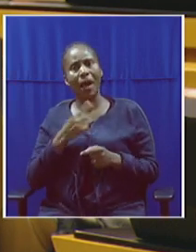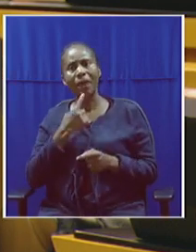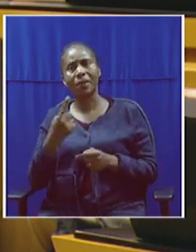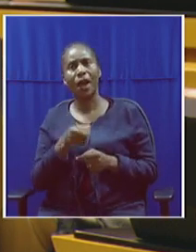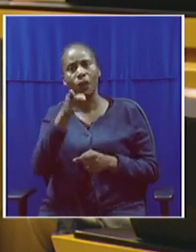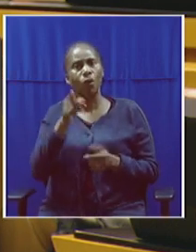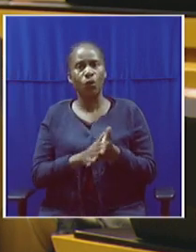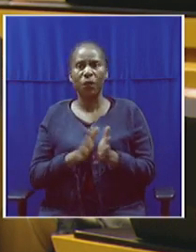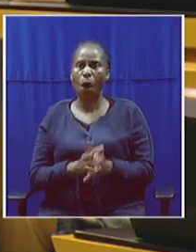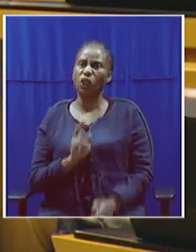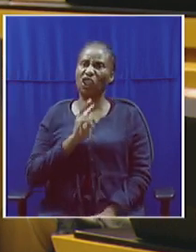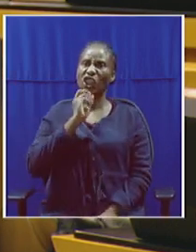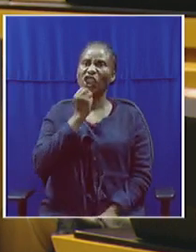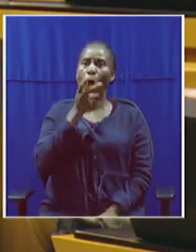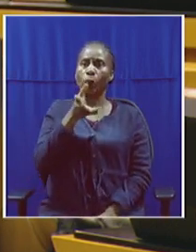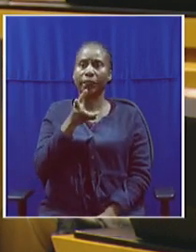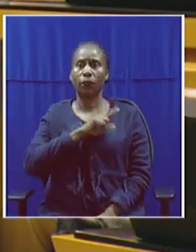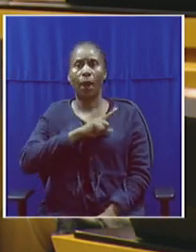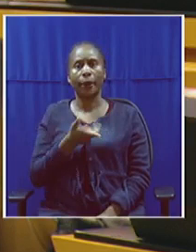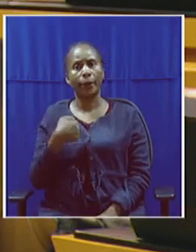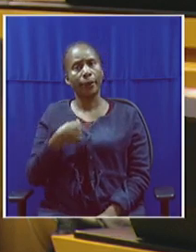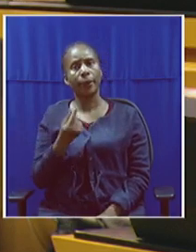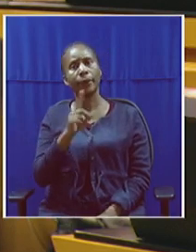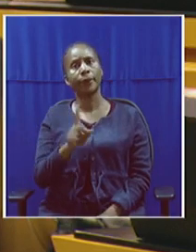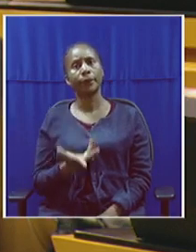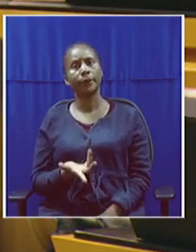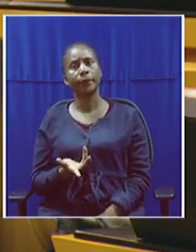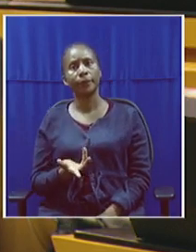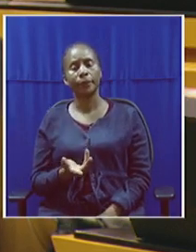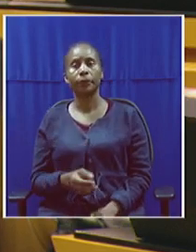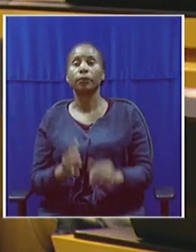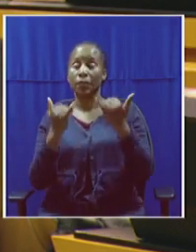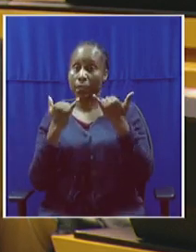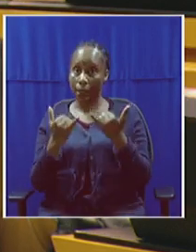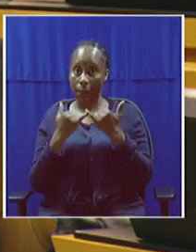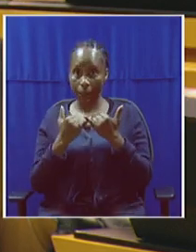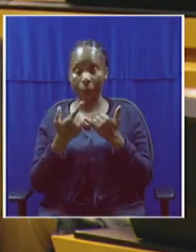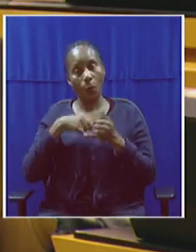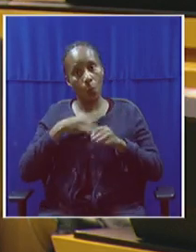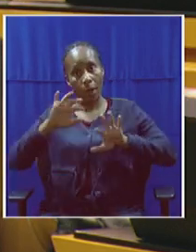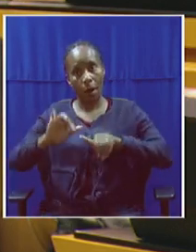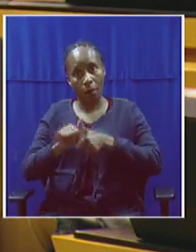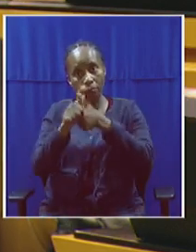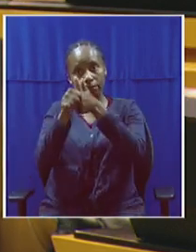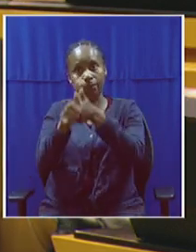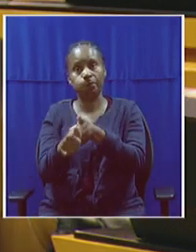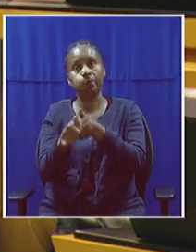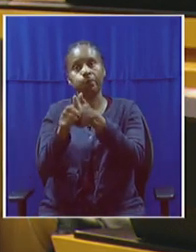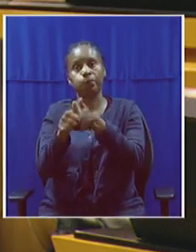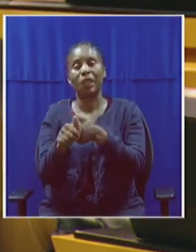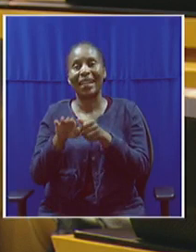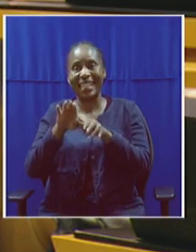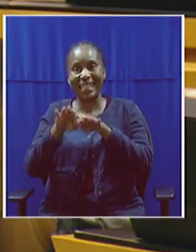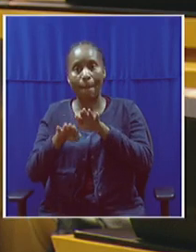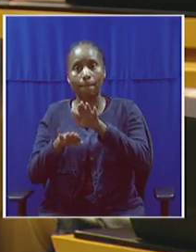see now now We are following each step of the